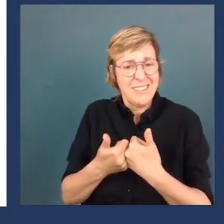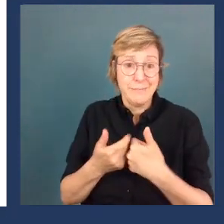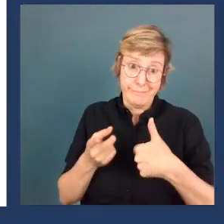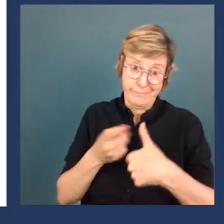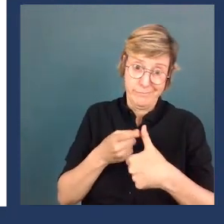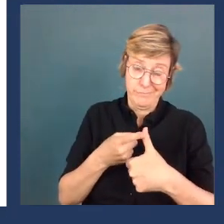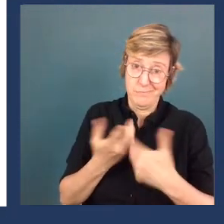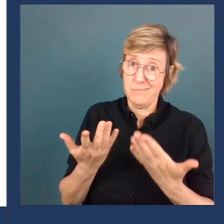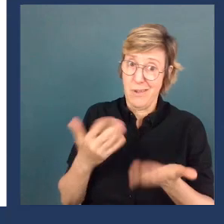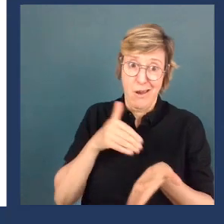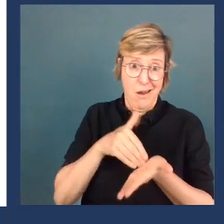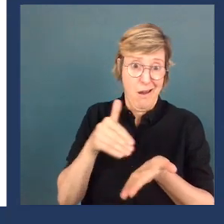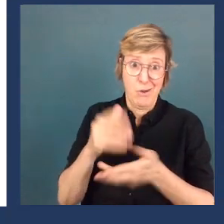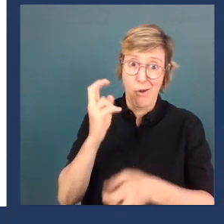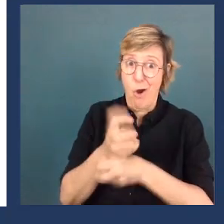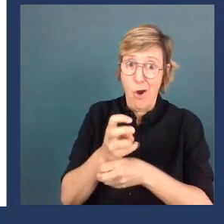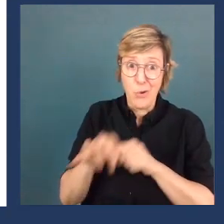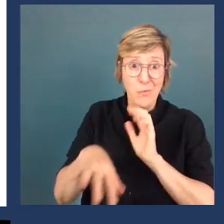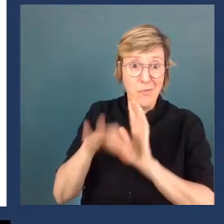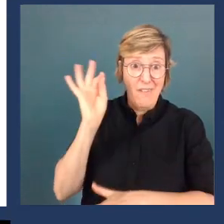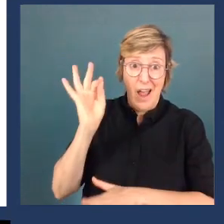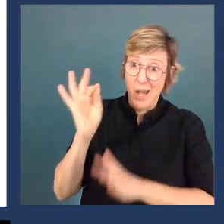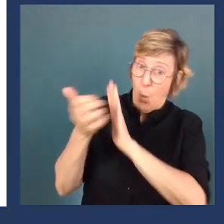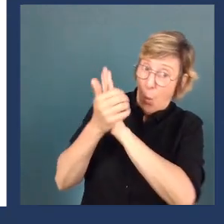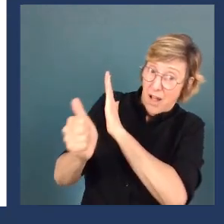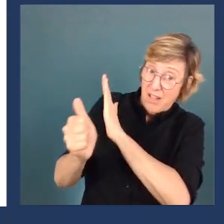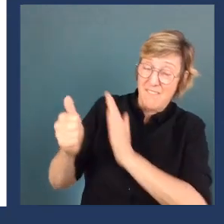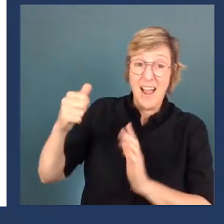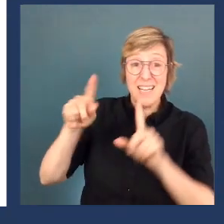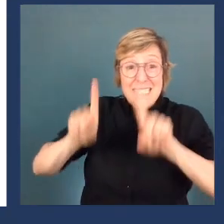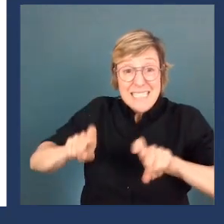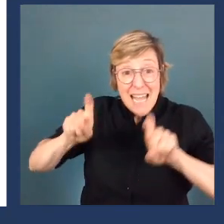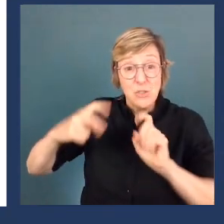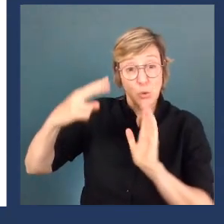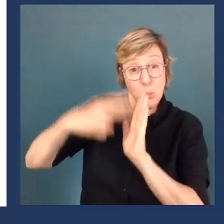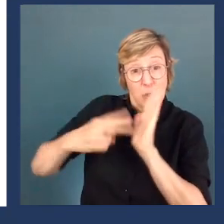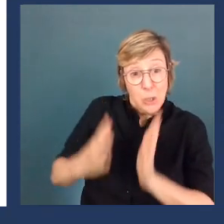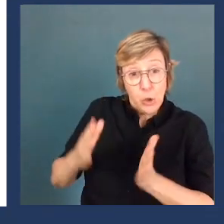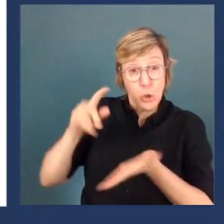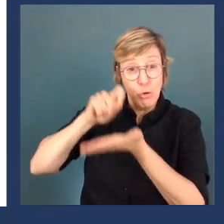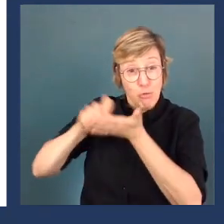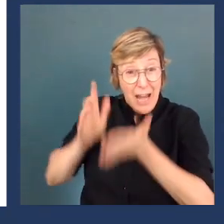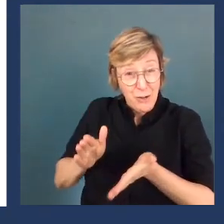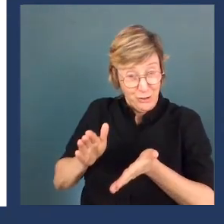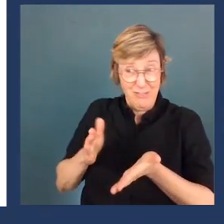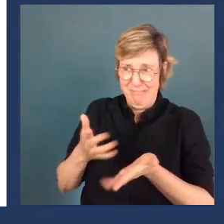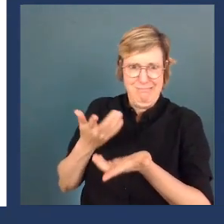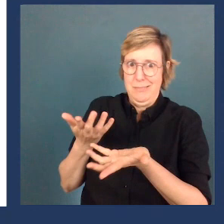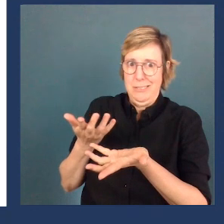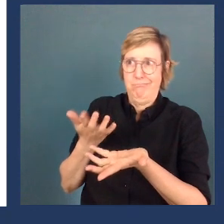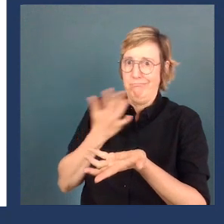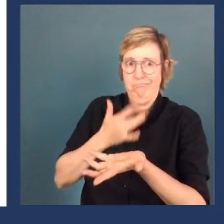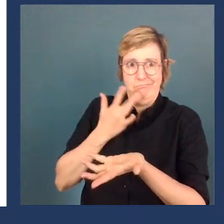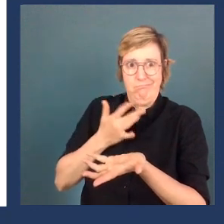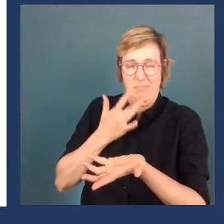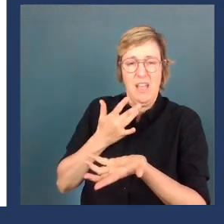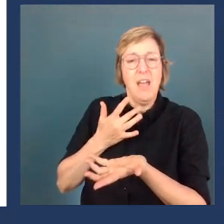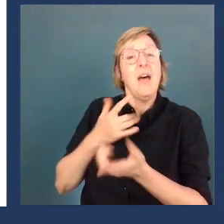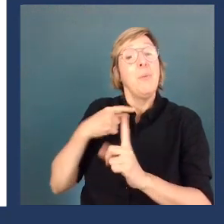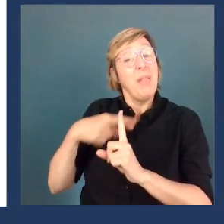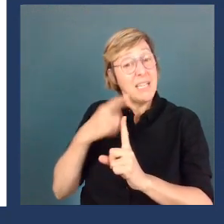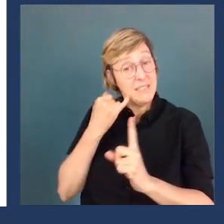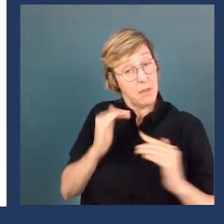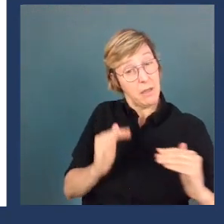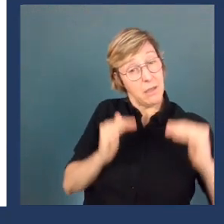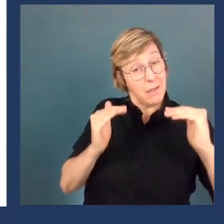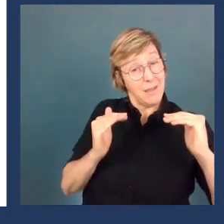it's often hard to find qualified test readers and writers when you need them. But not only that, especially with higher education,